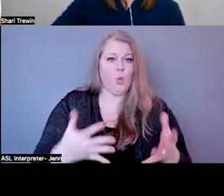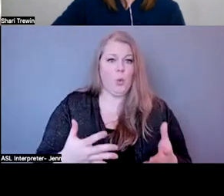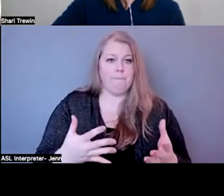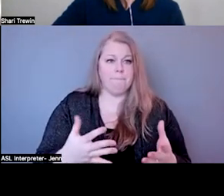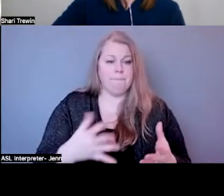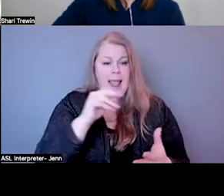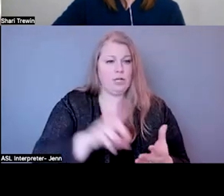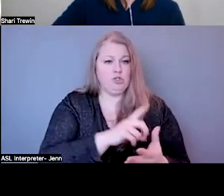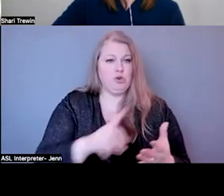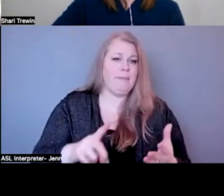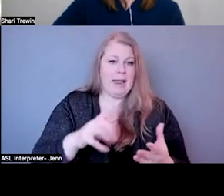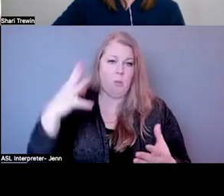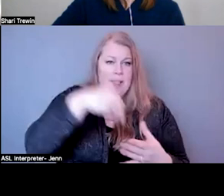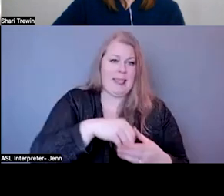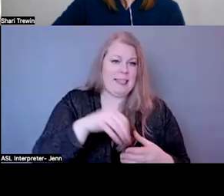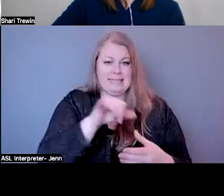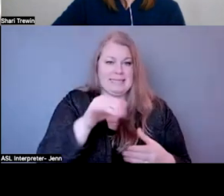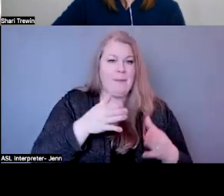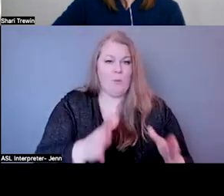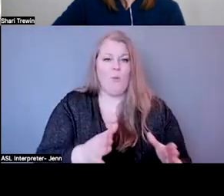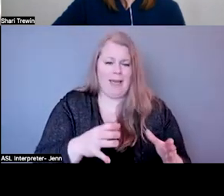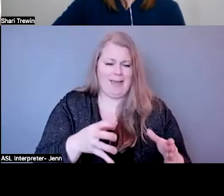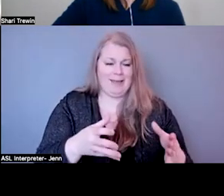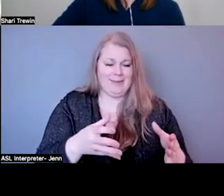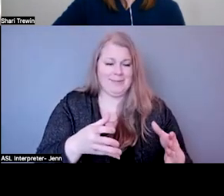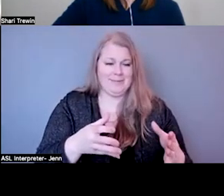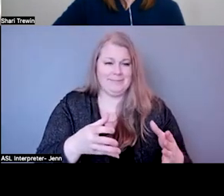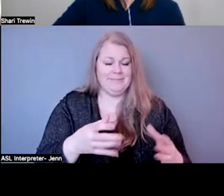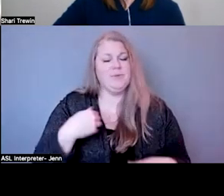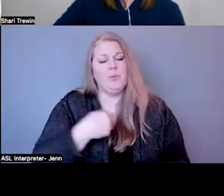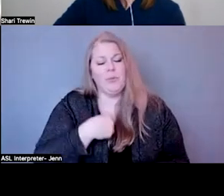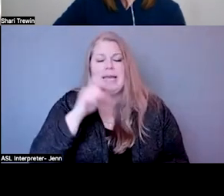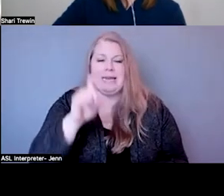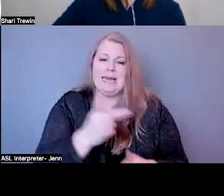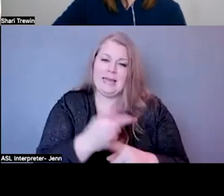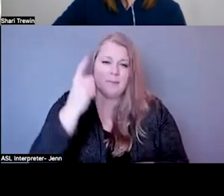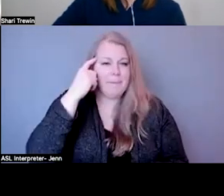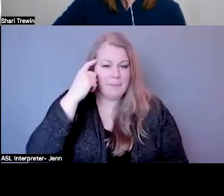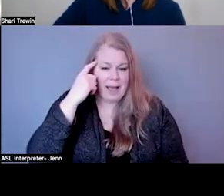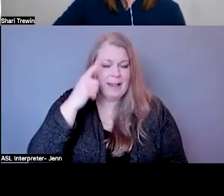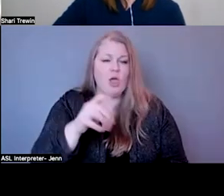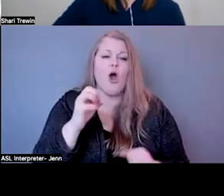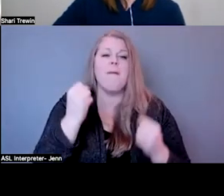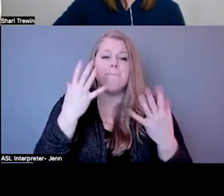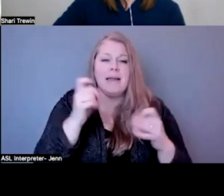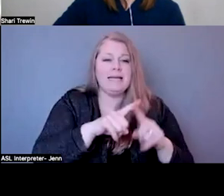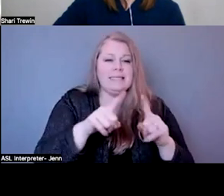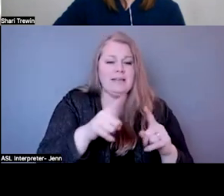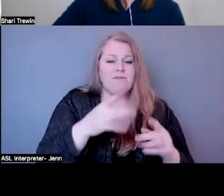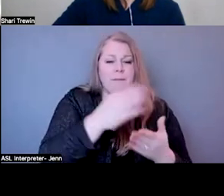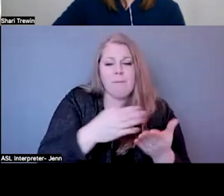discriminated with all in the same way. And we need to keep in mind that there's many different dimensions